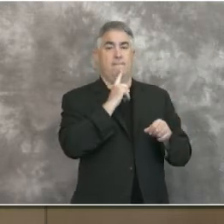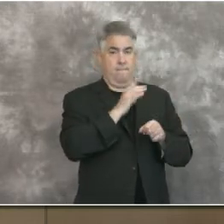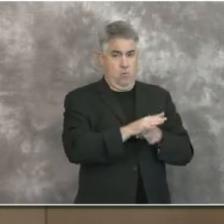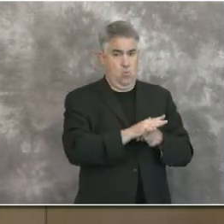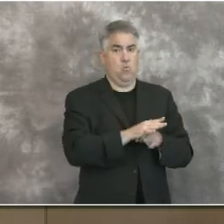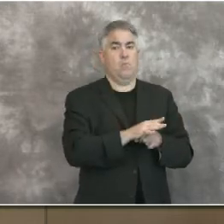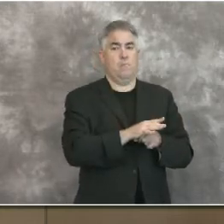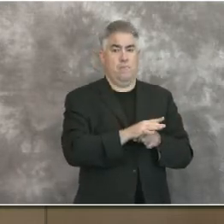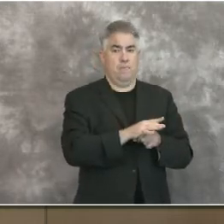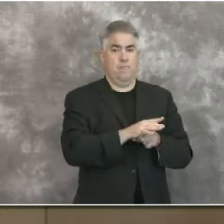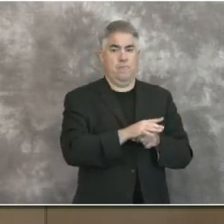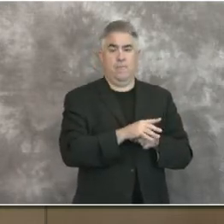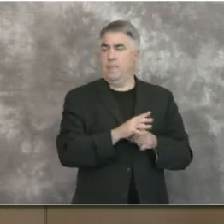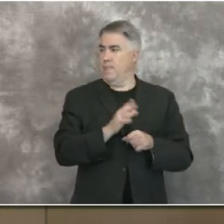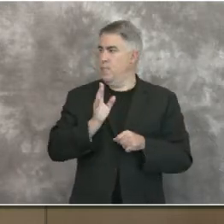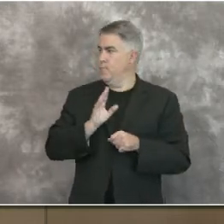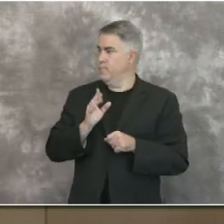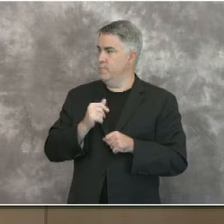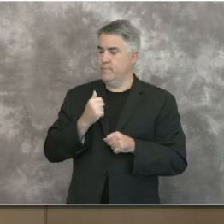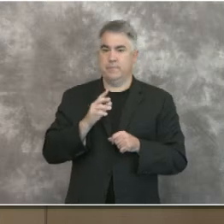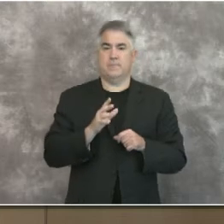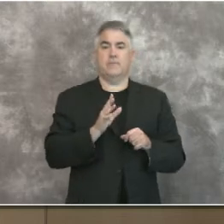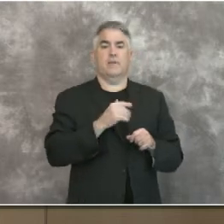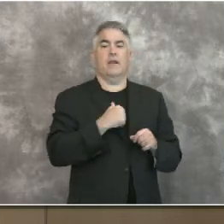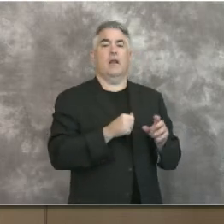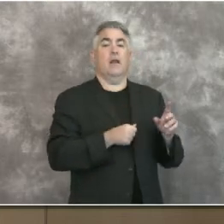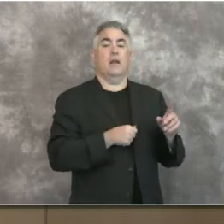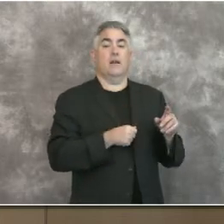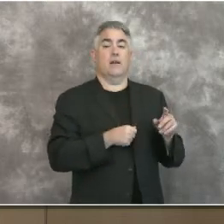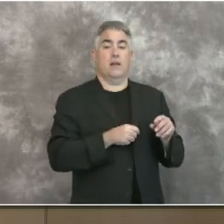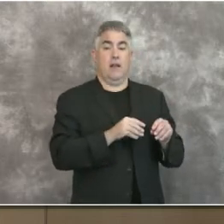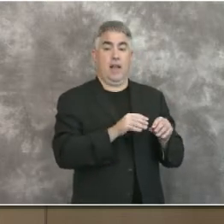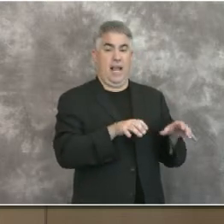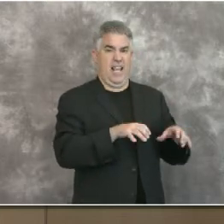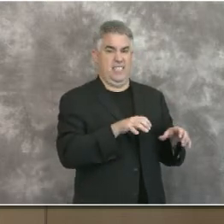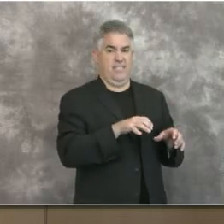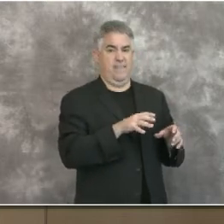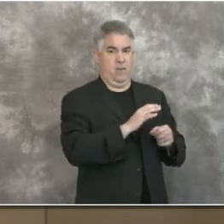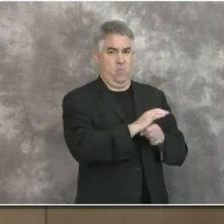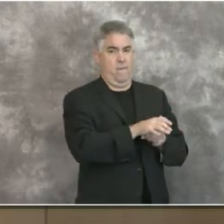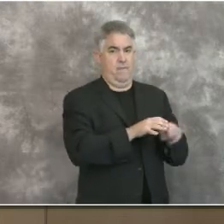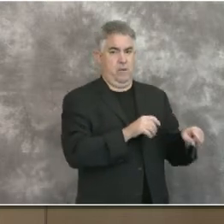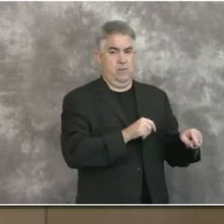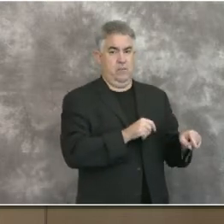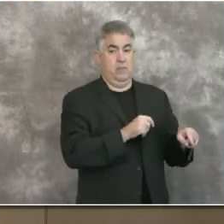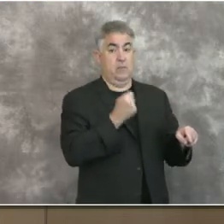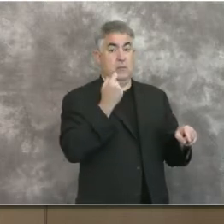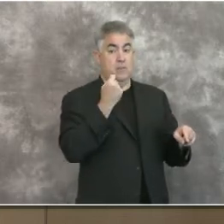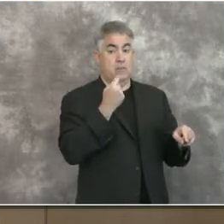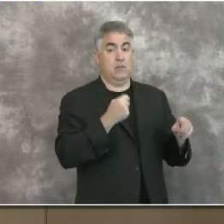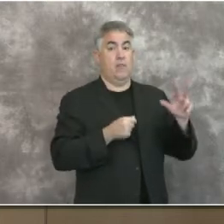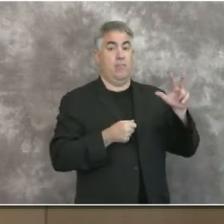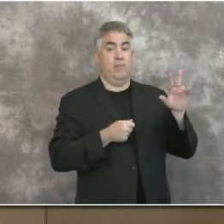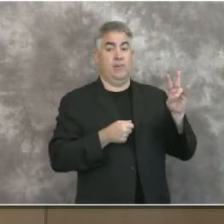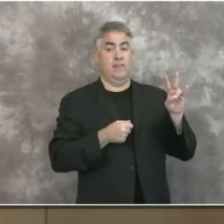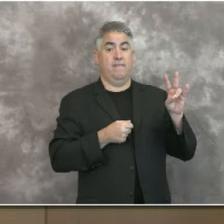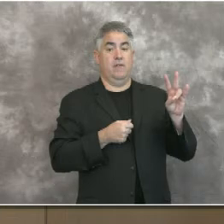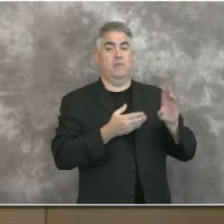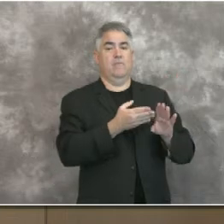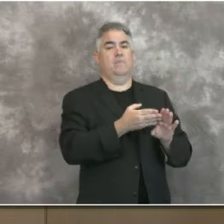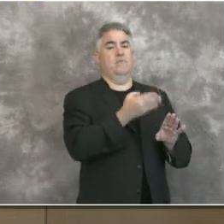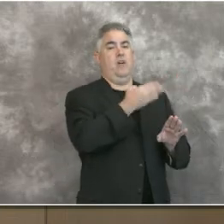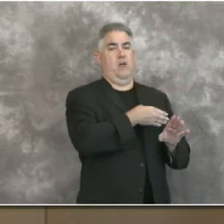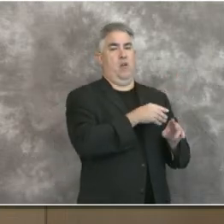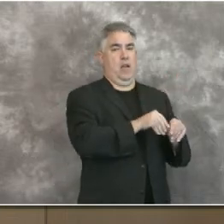or rather, not 55 confirmed active outbreaks. We also had 37 prior outbreaks that